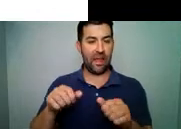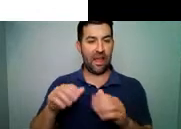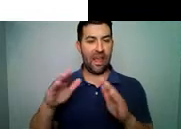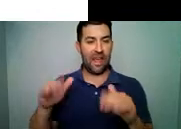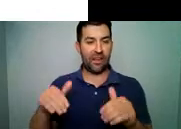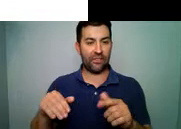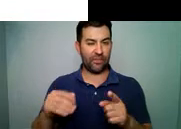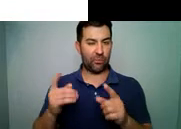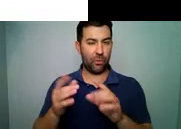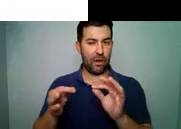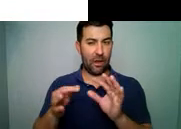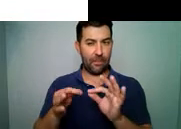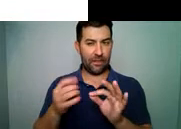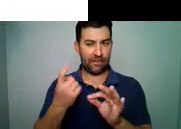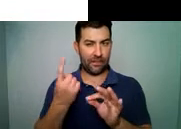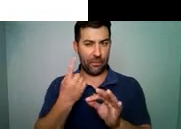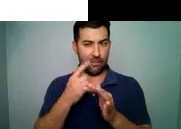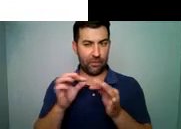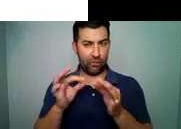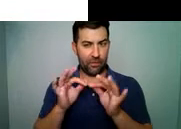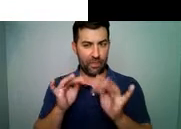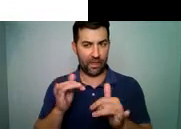of the guests tonight.